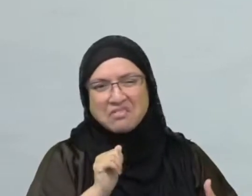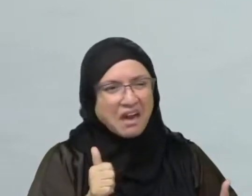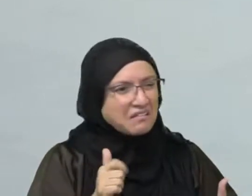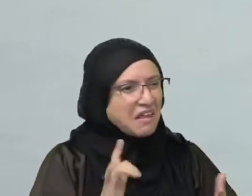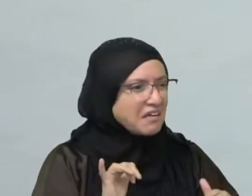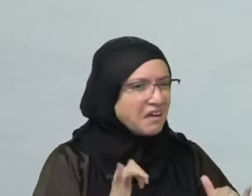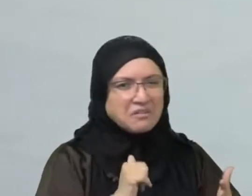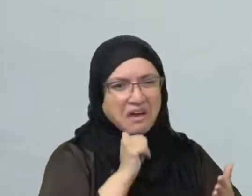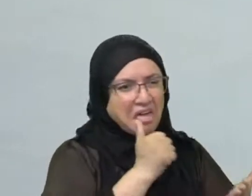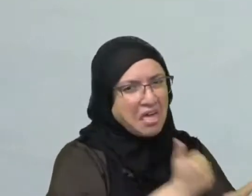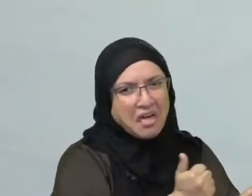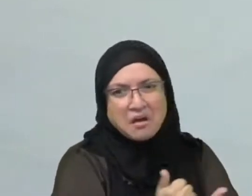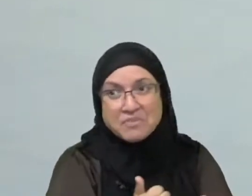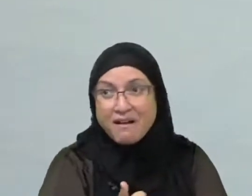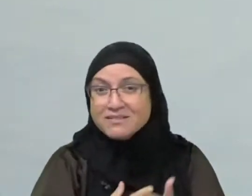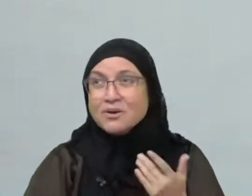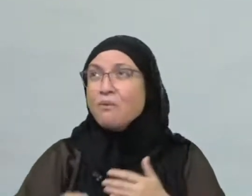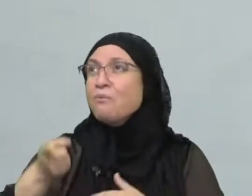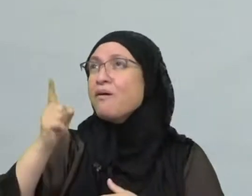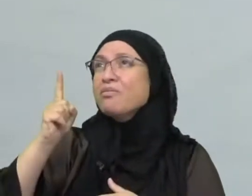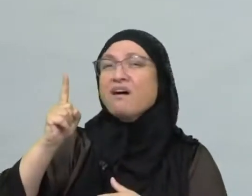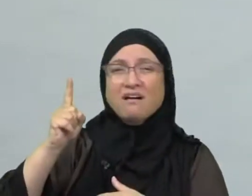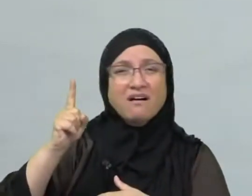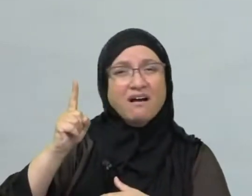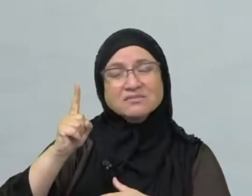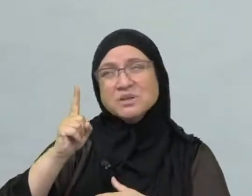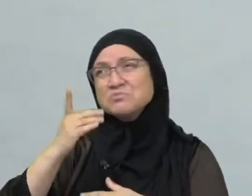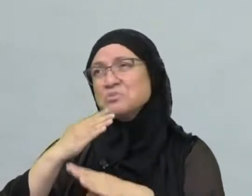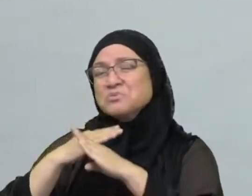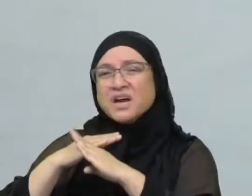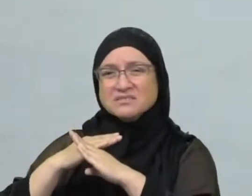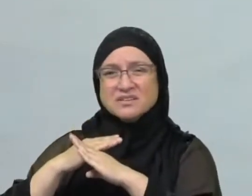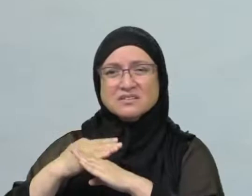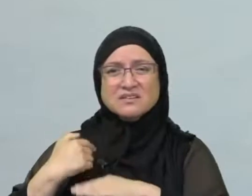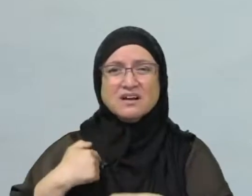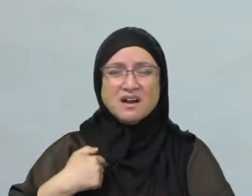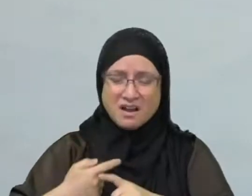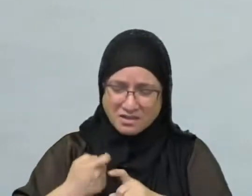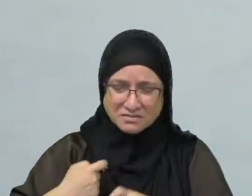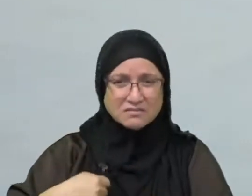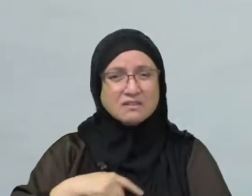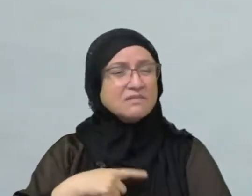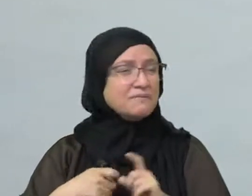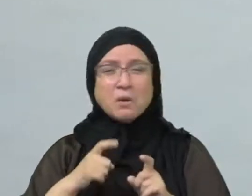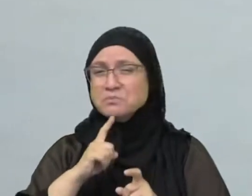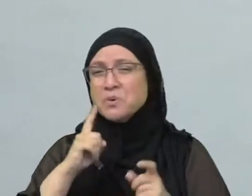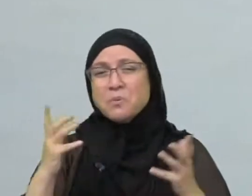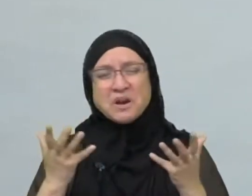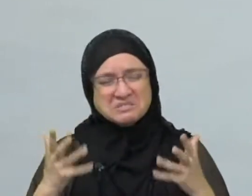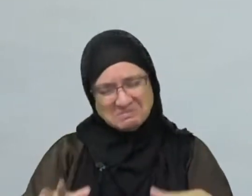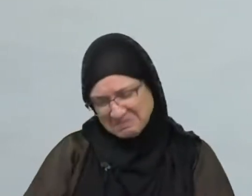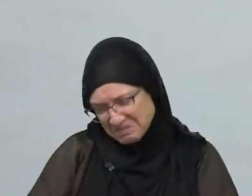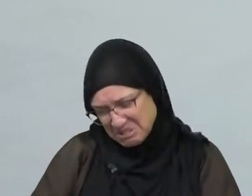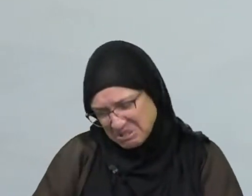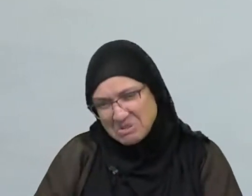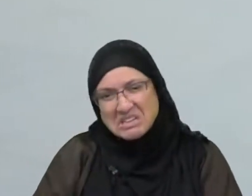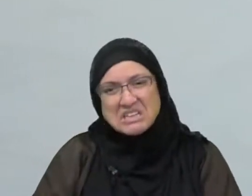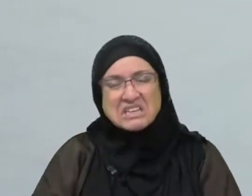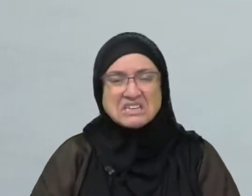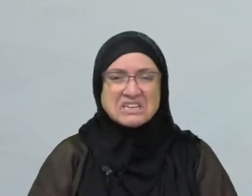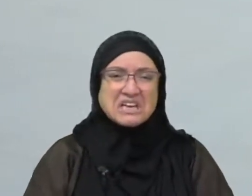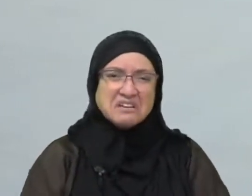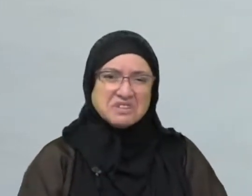in you from being cowardly or being stingy, holding back when I have. And I seek refuge in you